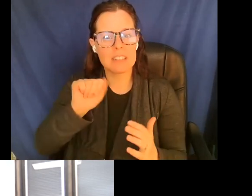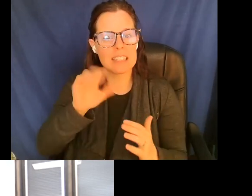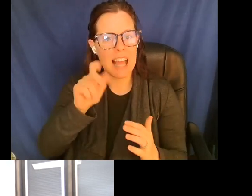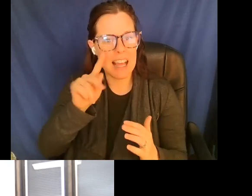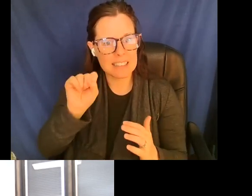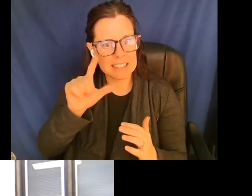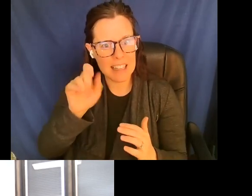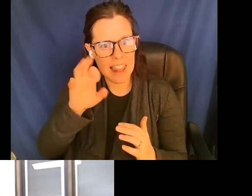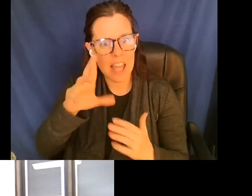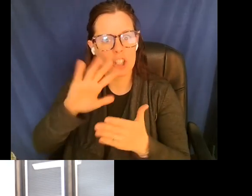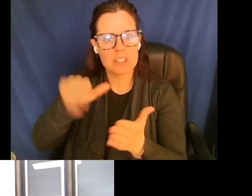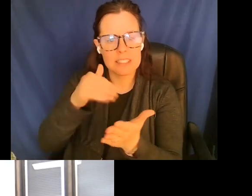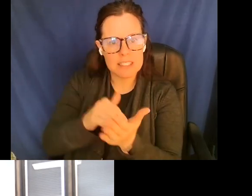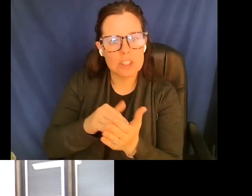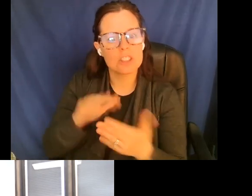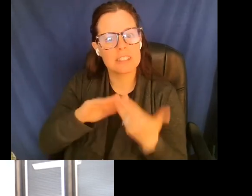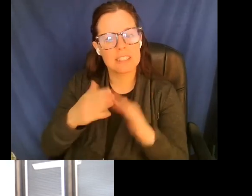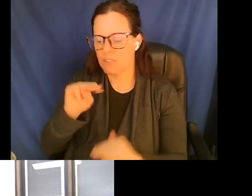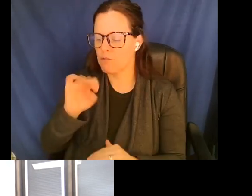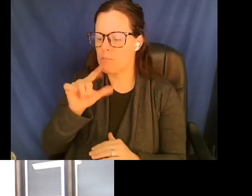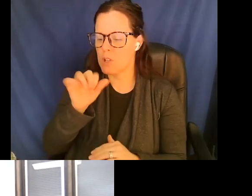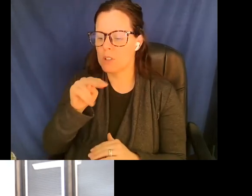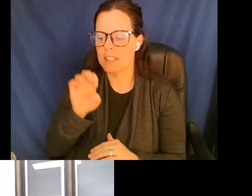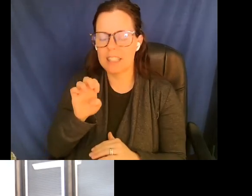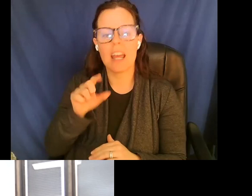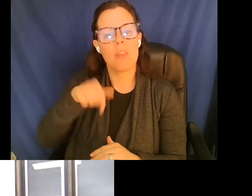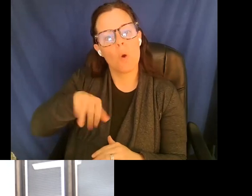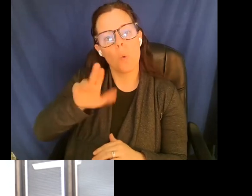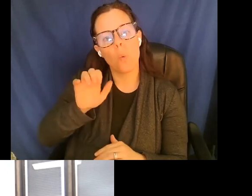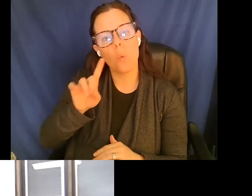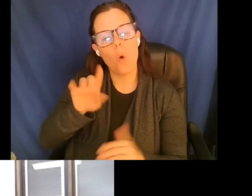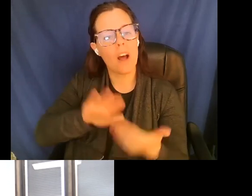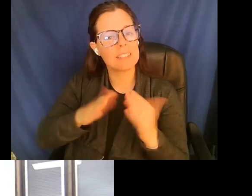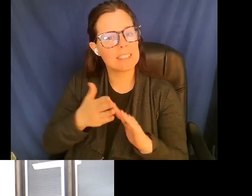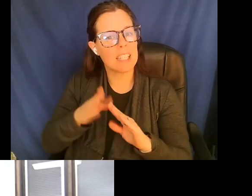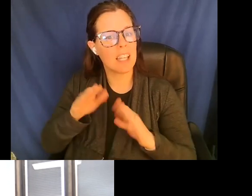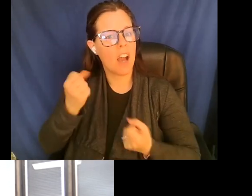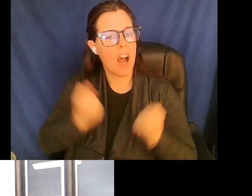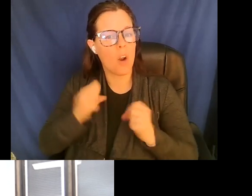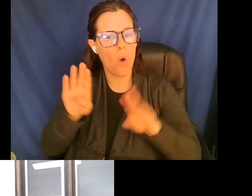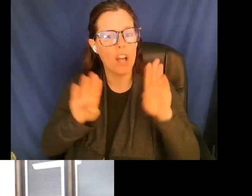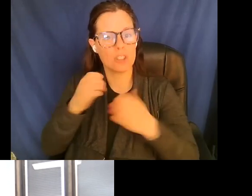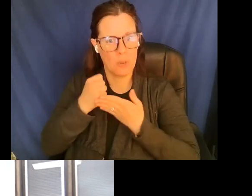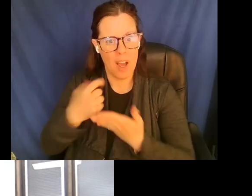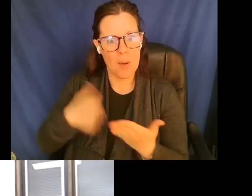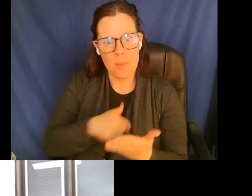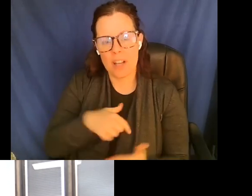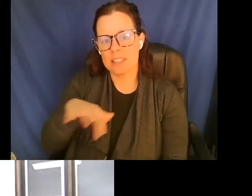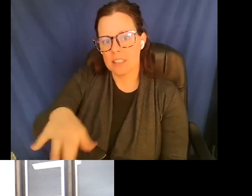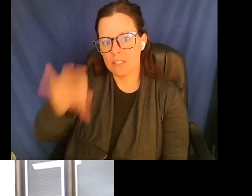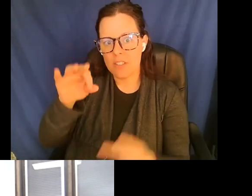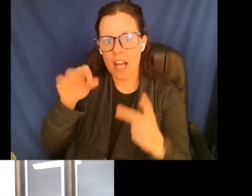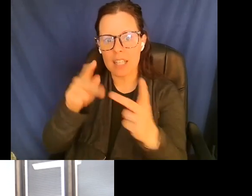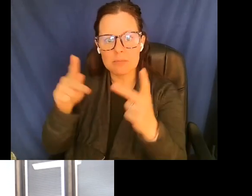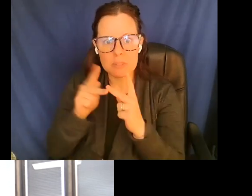City of Moline, and the Greater Quad City Auto Auction in helping us find suitable sites to complete this historic public